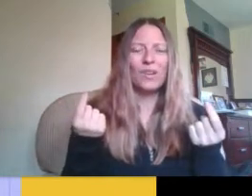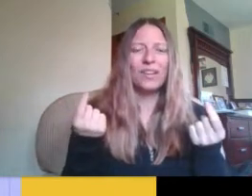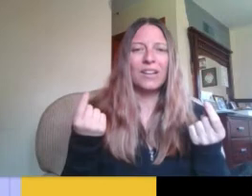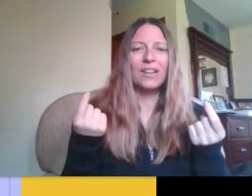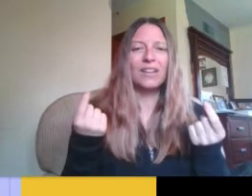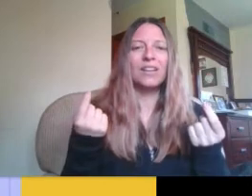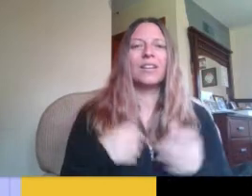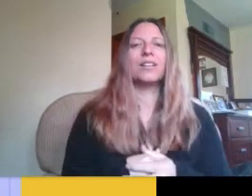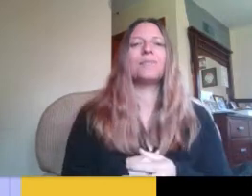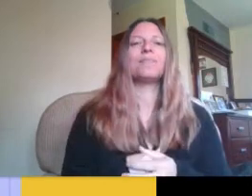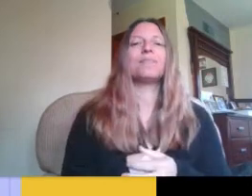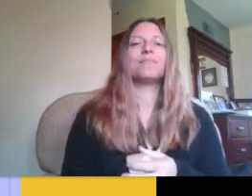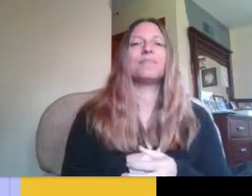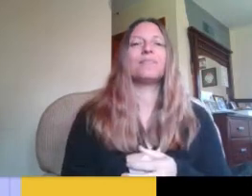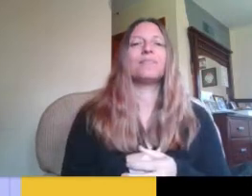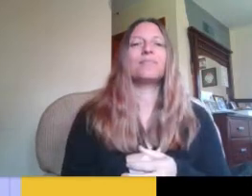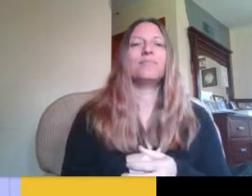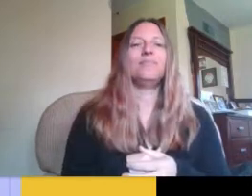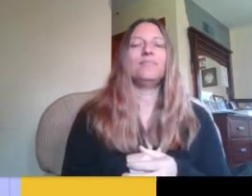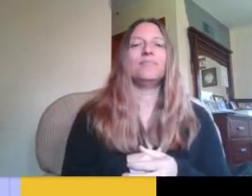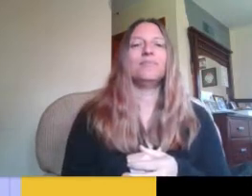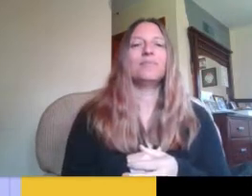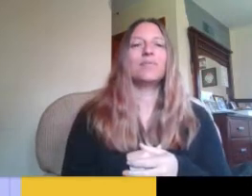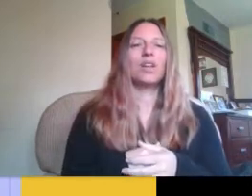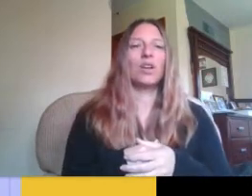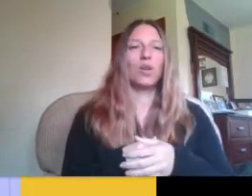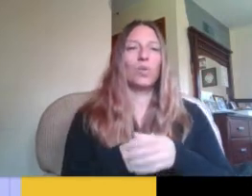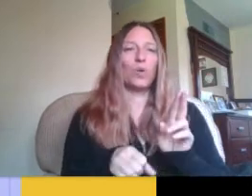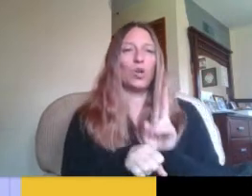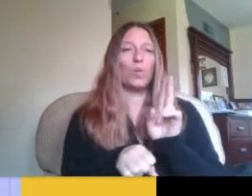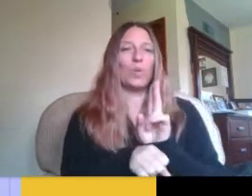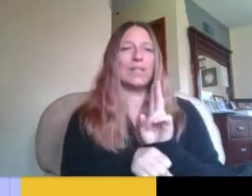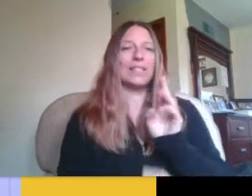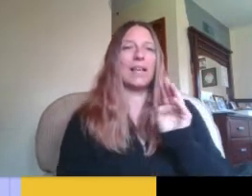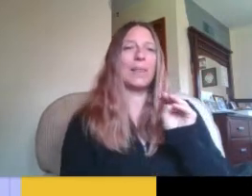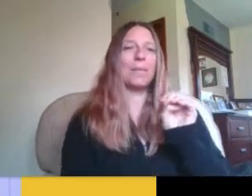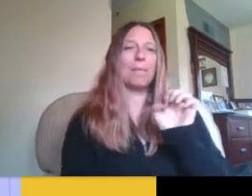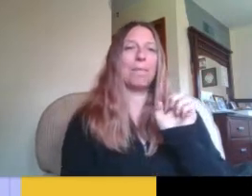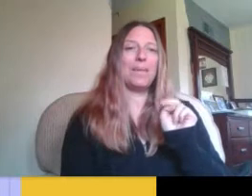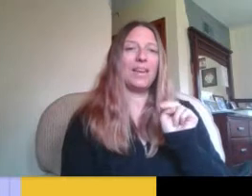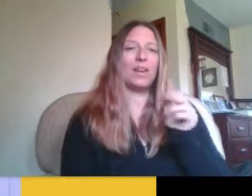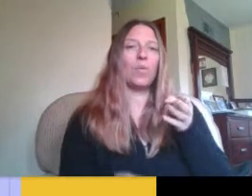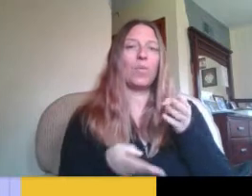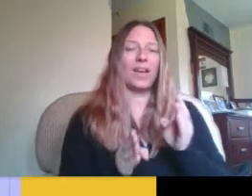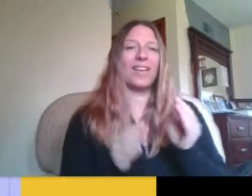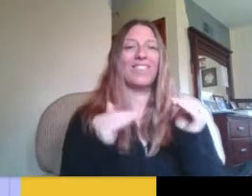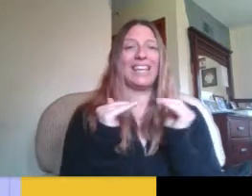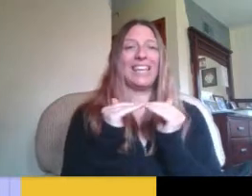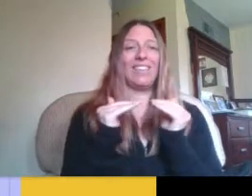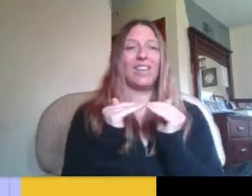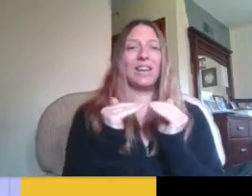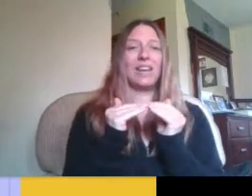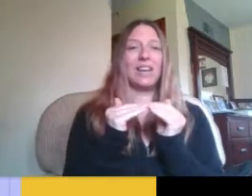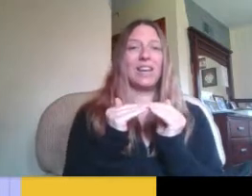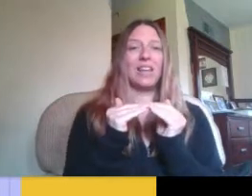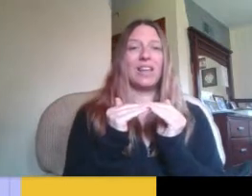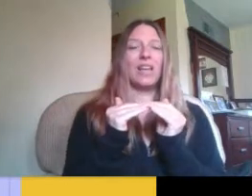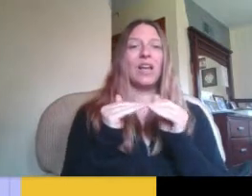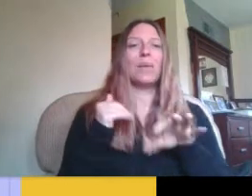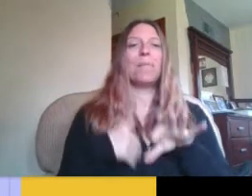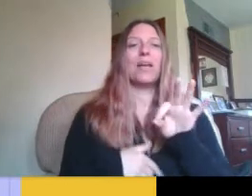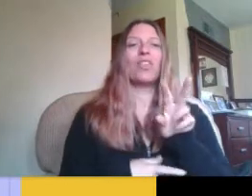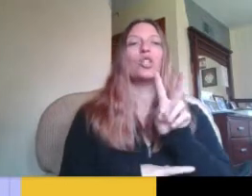that's the case, we can actually use what we learned about the mean to help us out. If the data set has an even number of members, then to find the median,